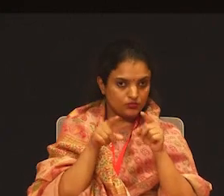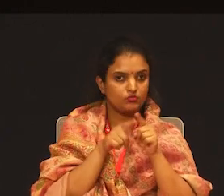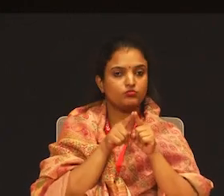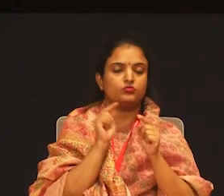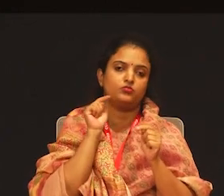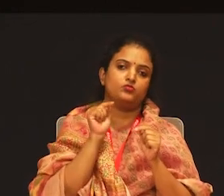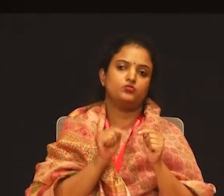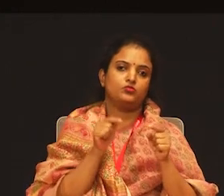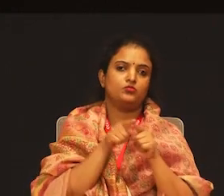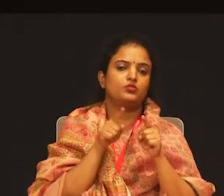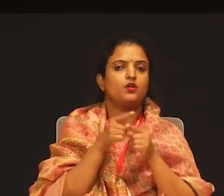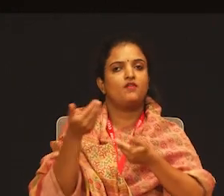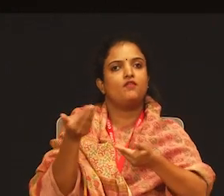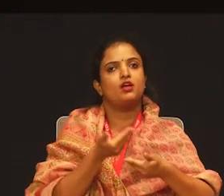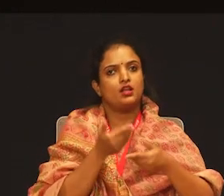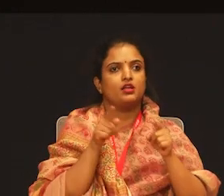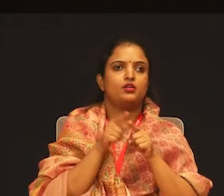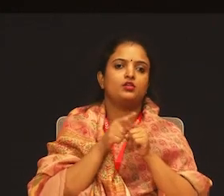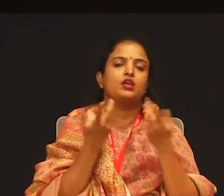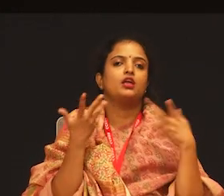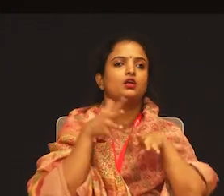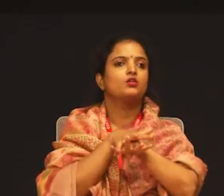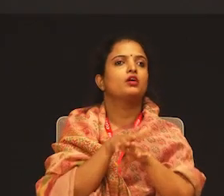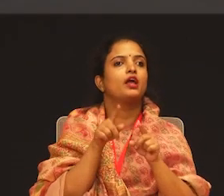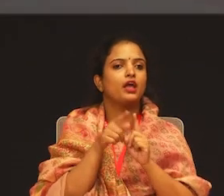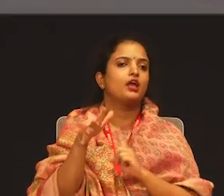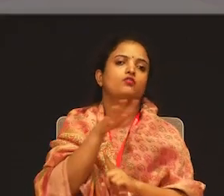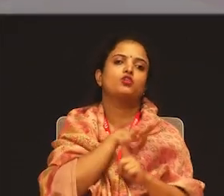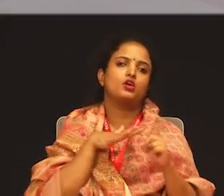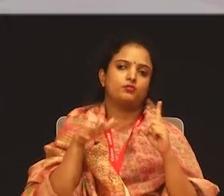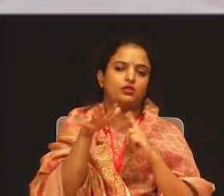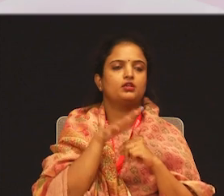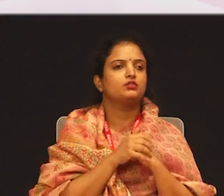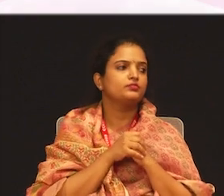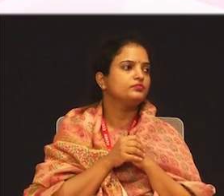role in creating a welcoming and inclusive environment.